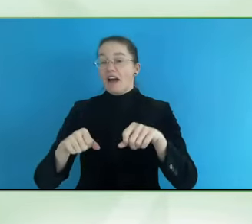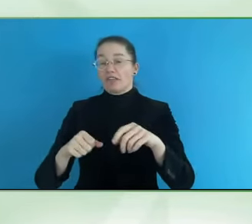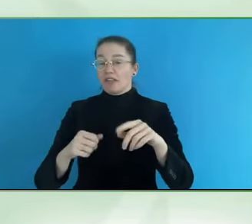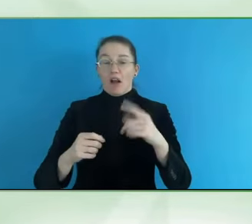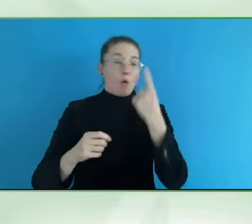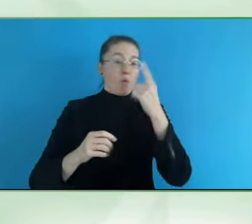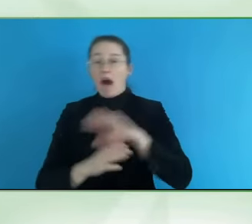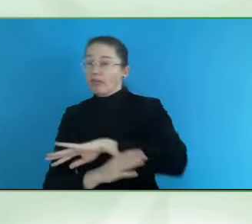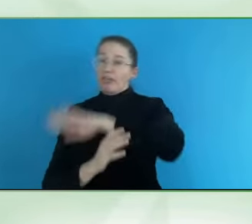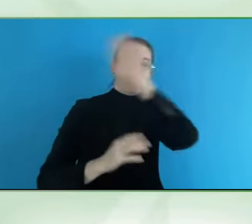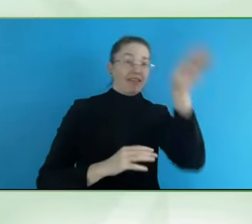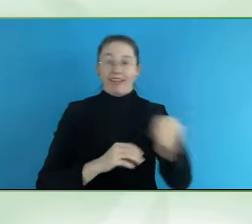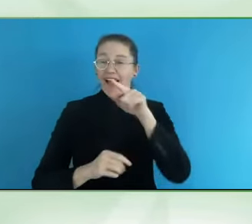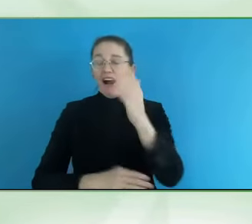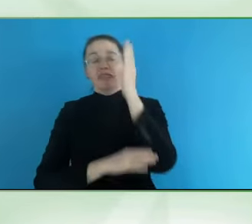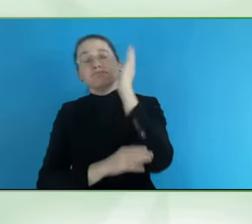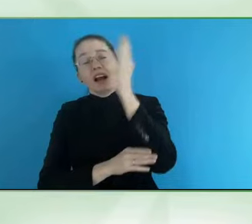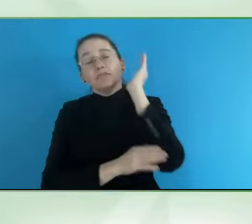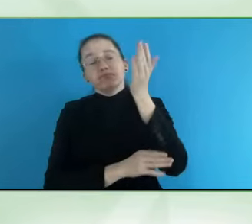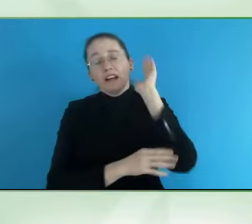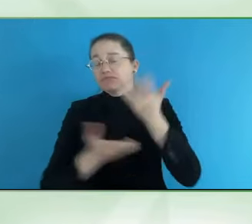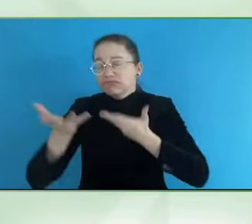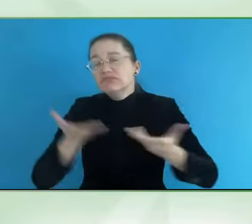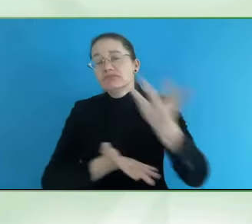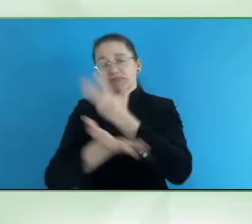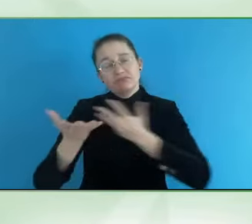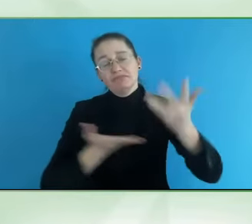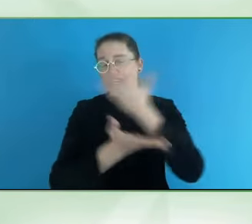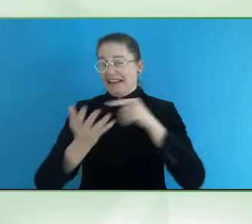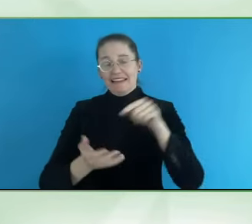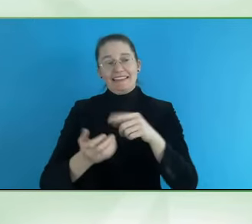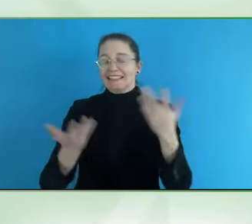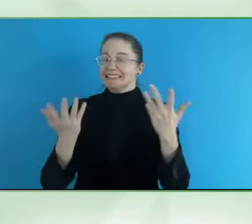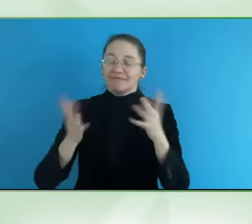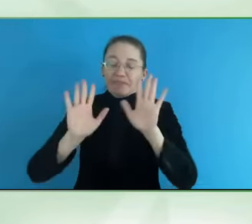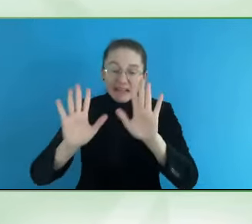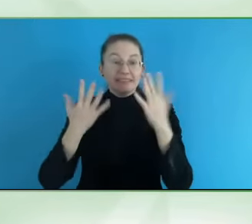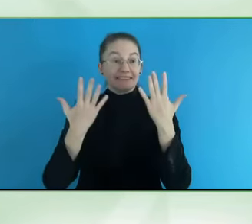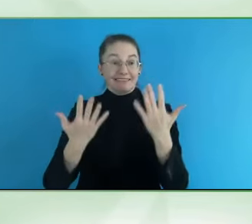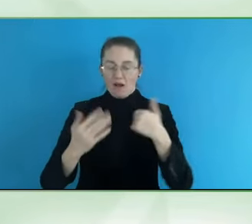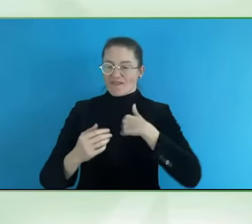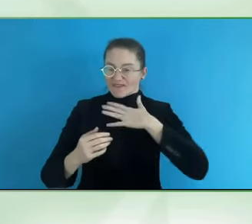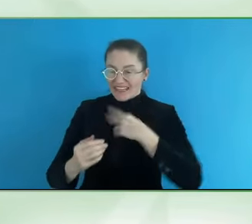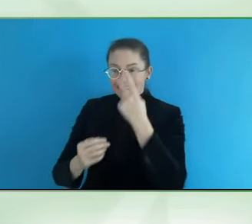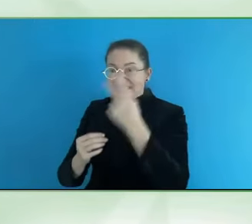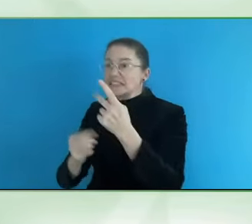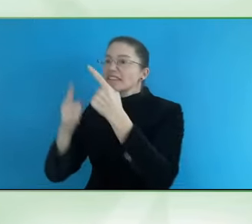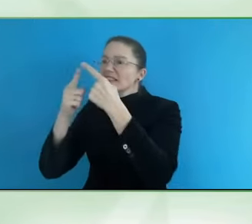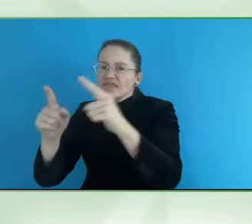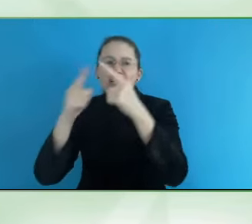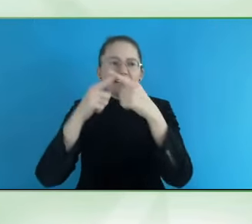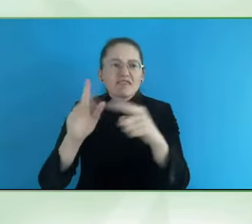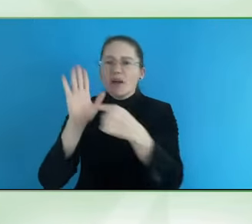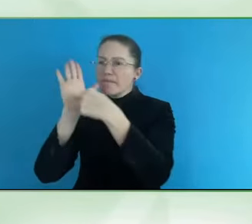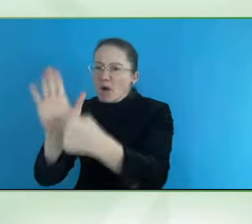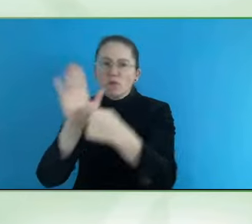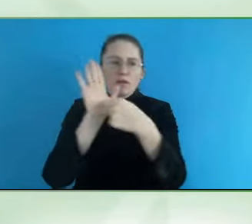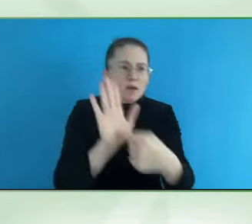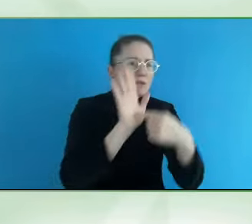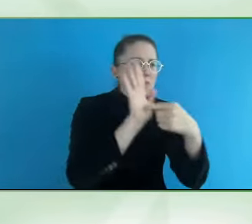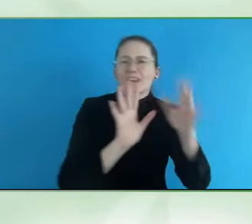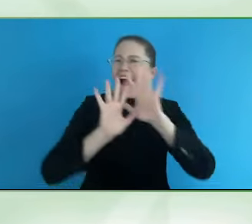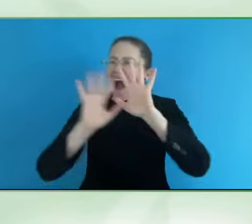But I would encourage everybody to just look at the different models of doing it again. Do we place the supporter with the child,